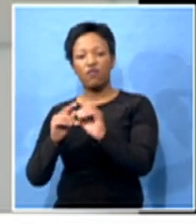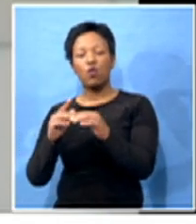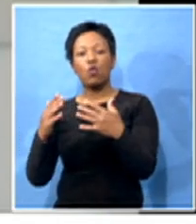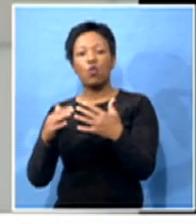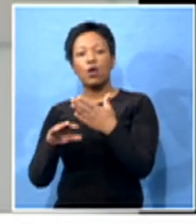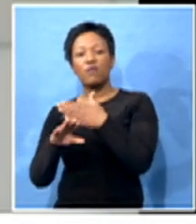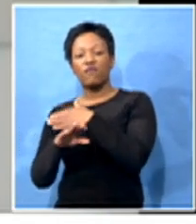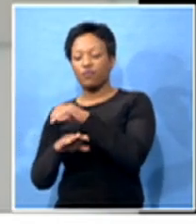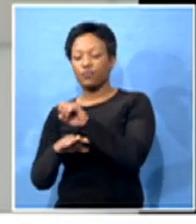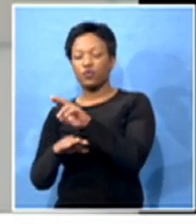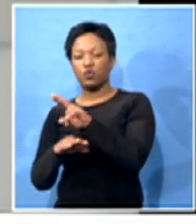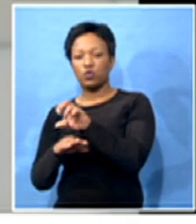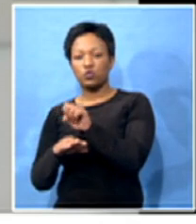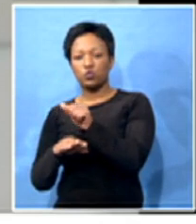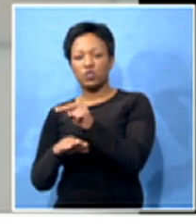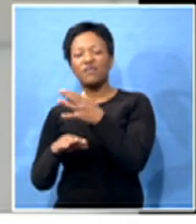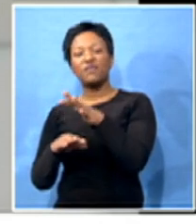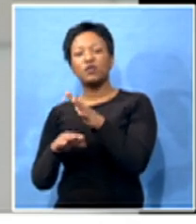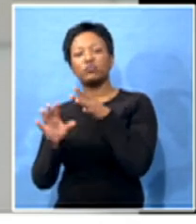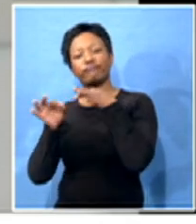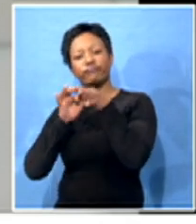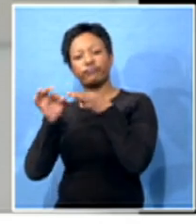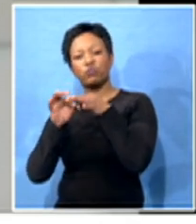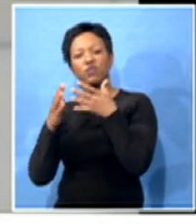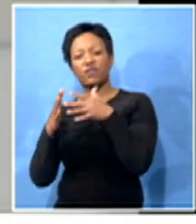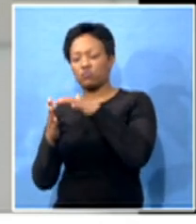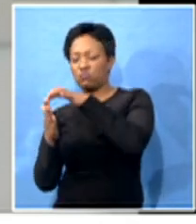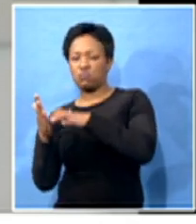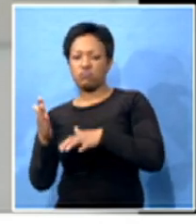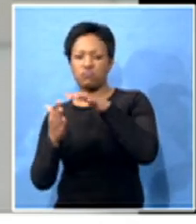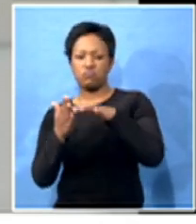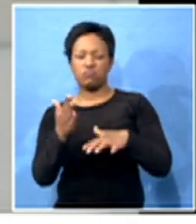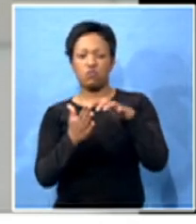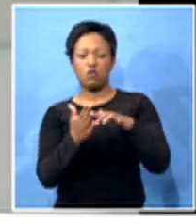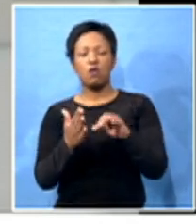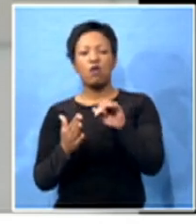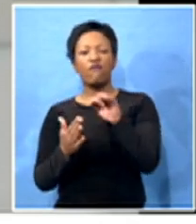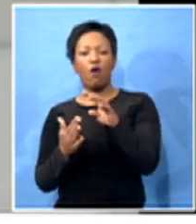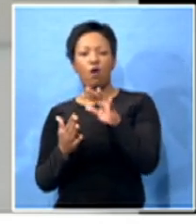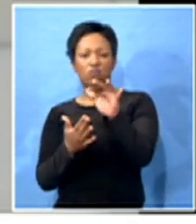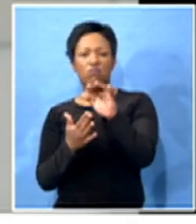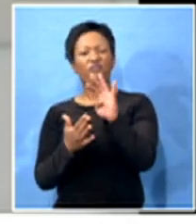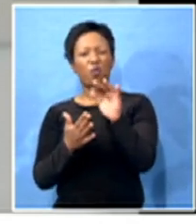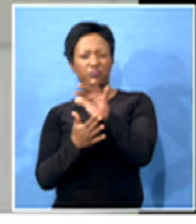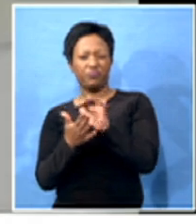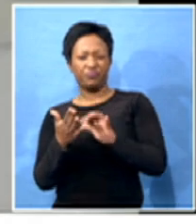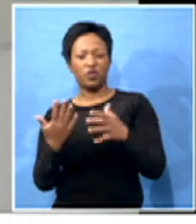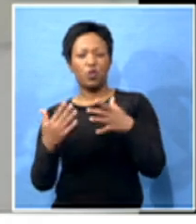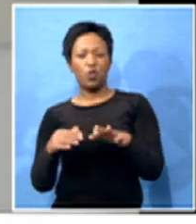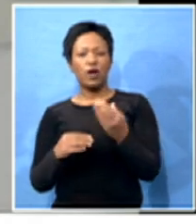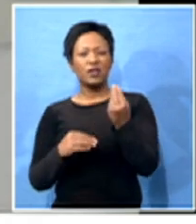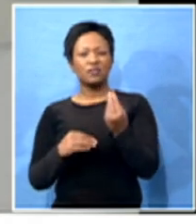partly therapeutic. We've read 44 stories now by different writers where they speak about a child dying, going